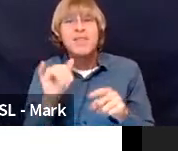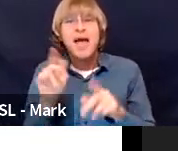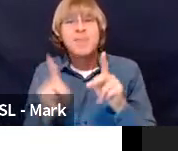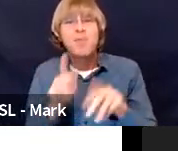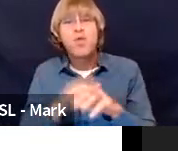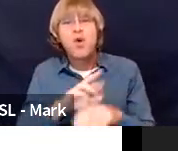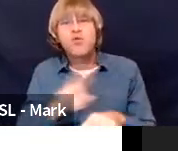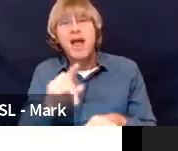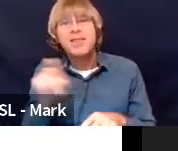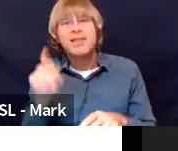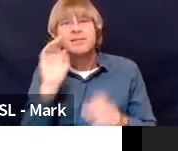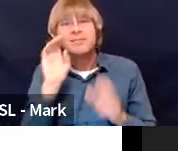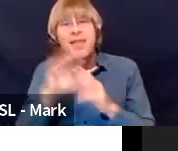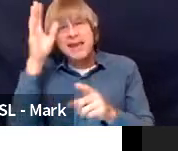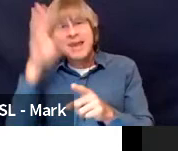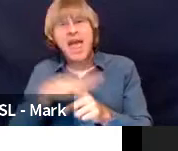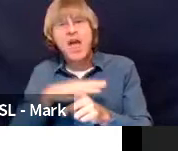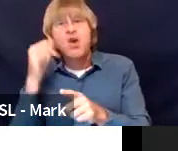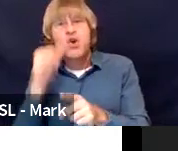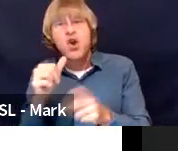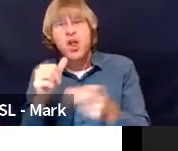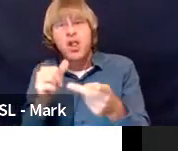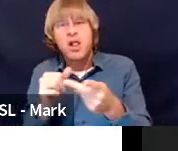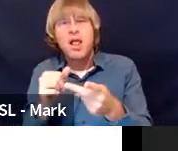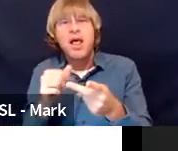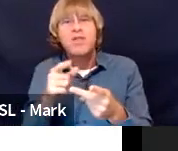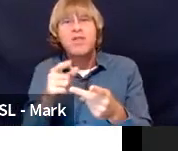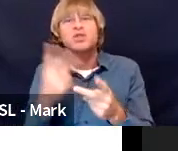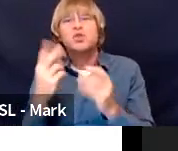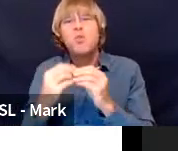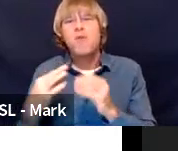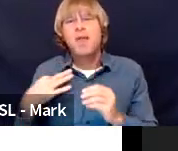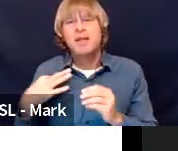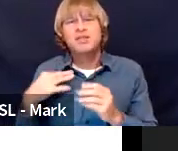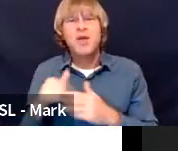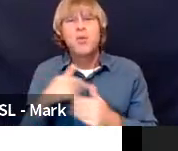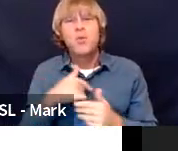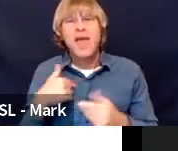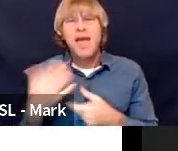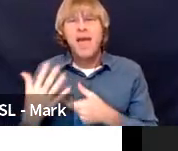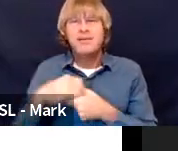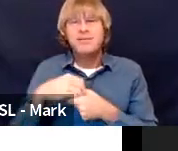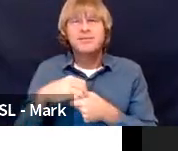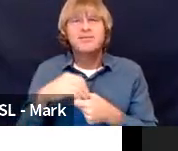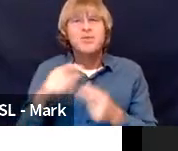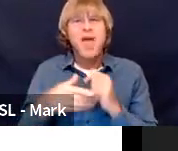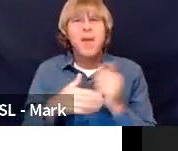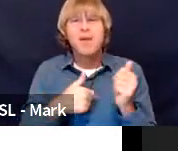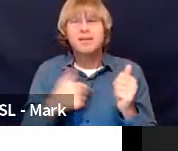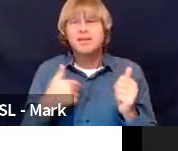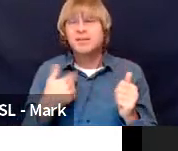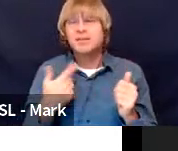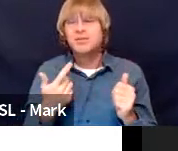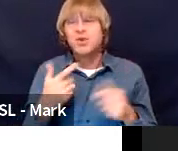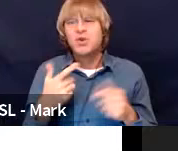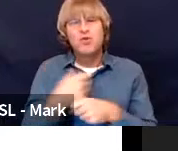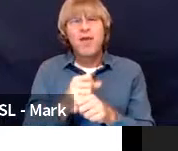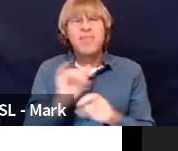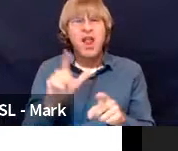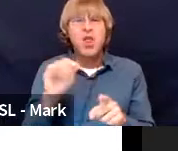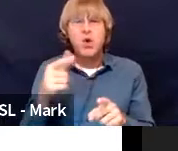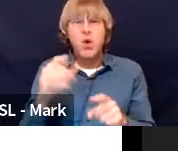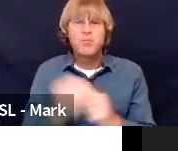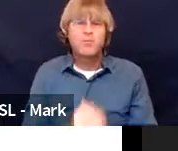on the right side of the image, the guy and the girl, are two more of the volunteers that we had to help us create this logo for